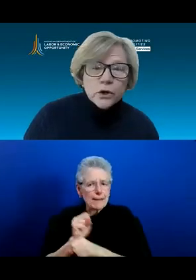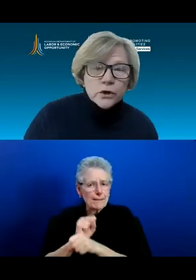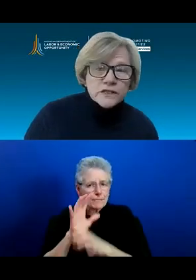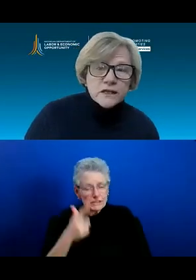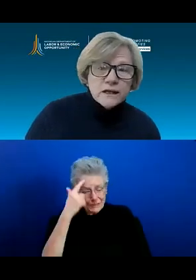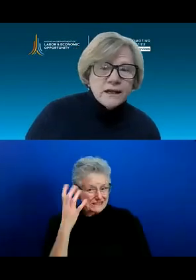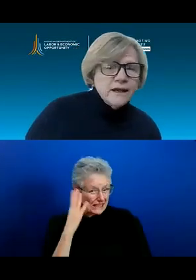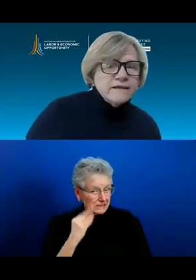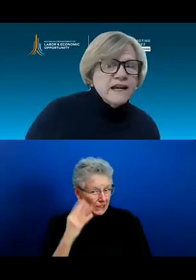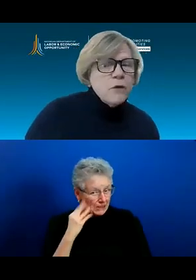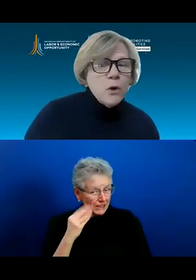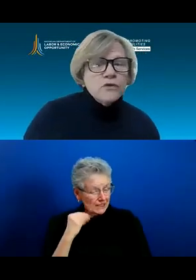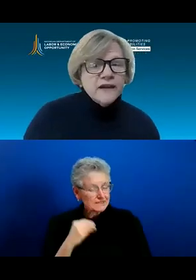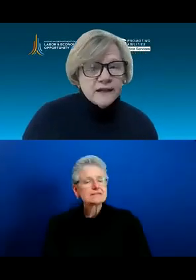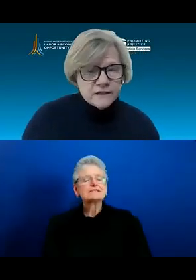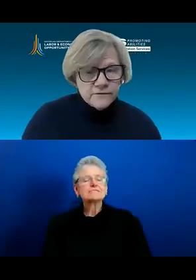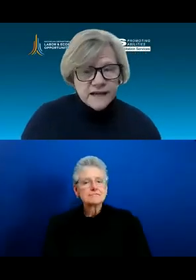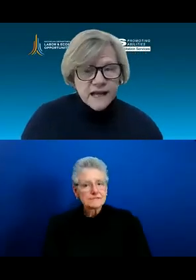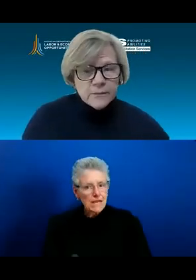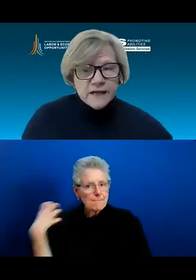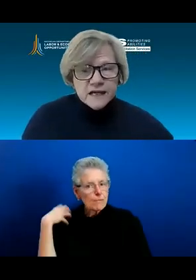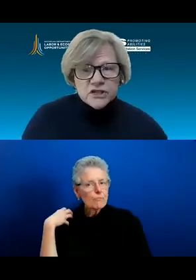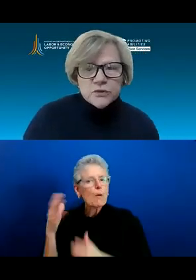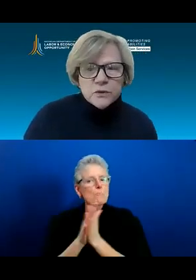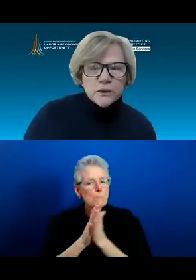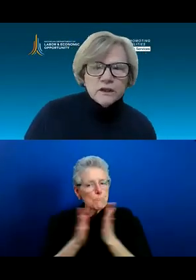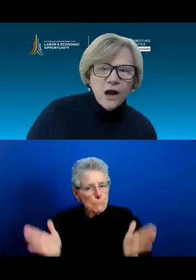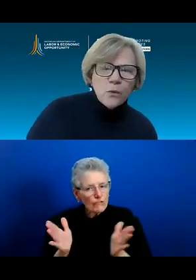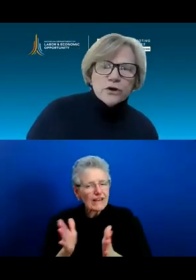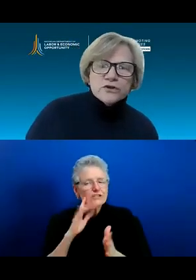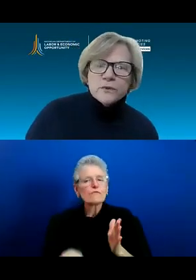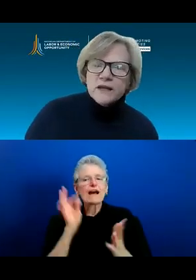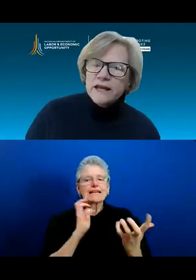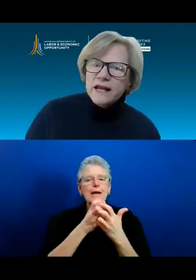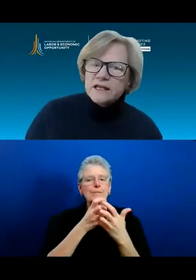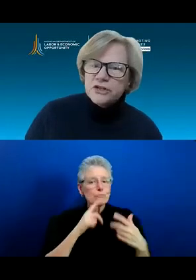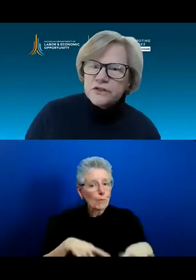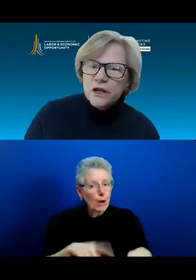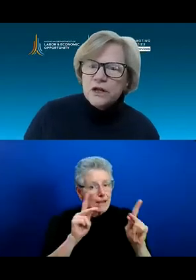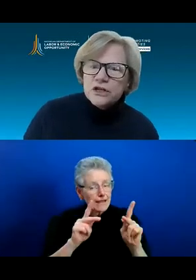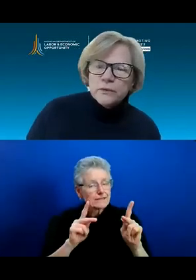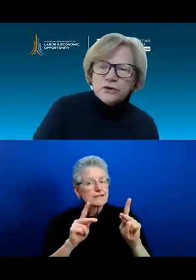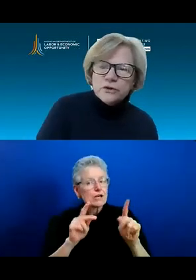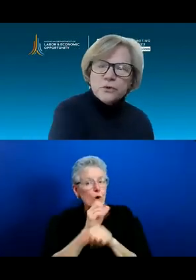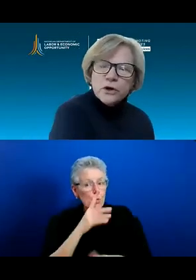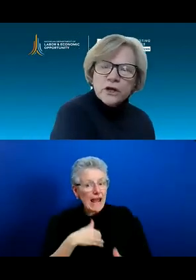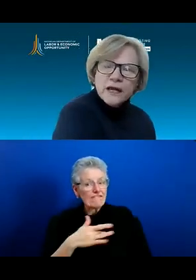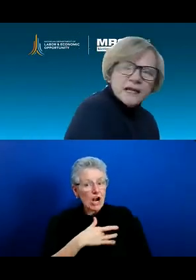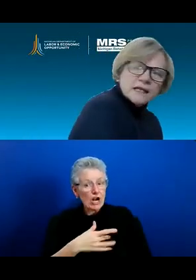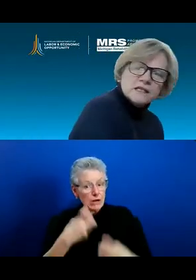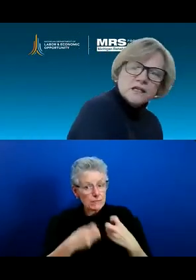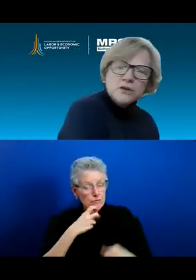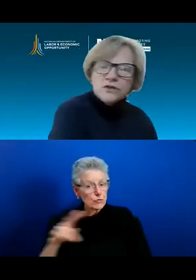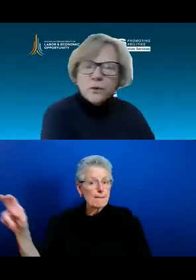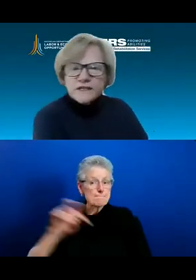experienced workers. They are motivated to find accommodations which will allow workers with cardiac issues to return to work